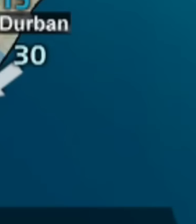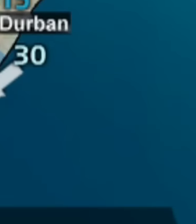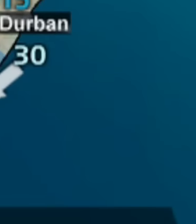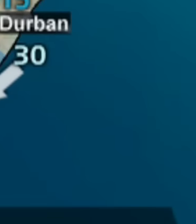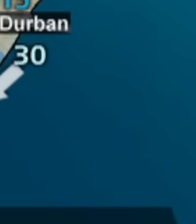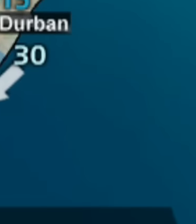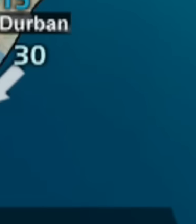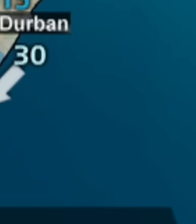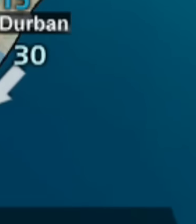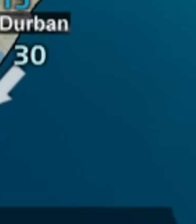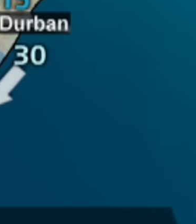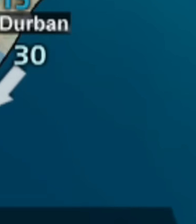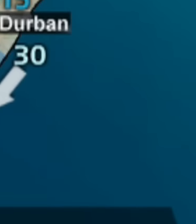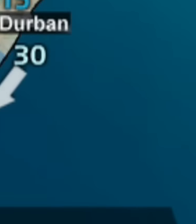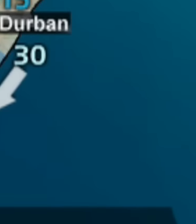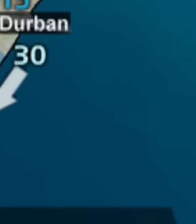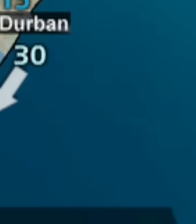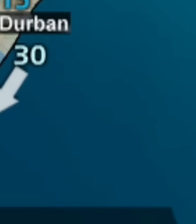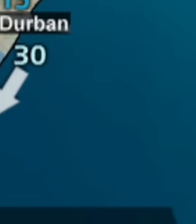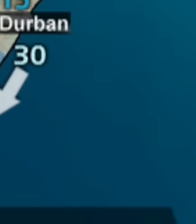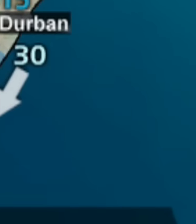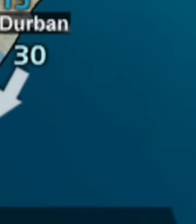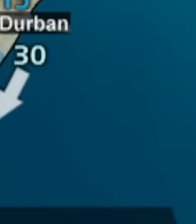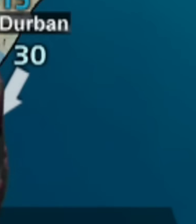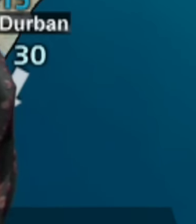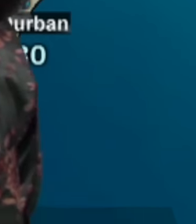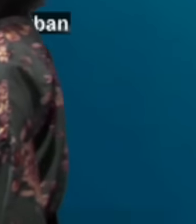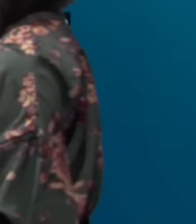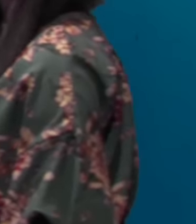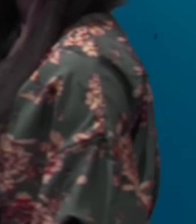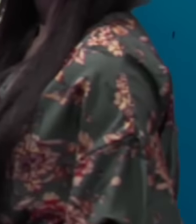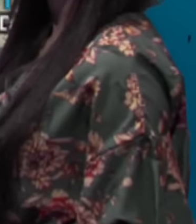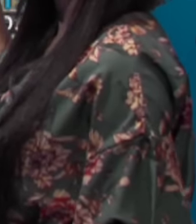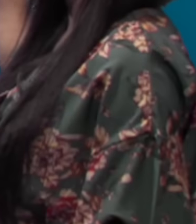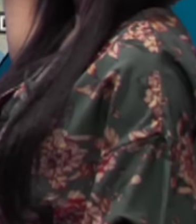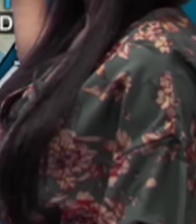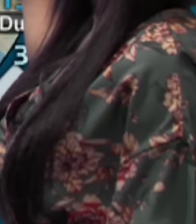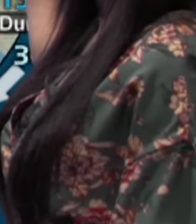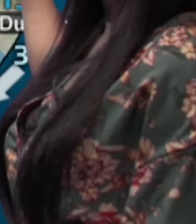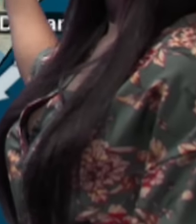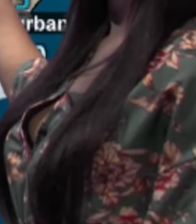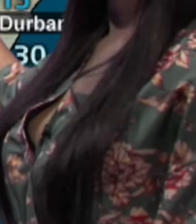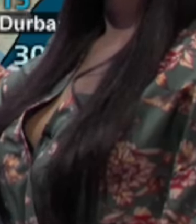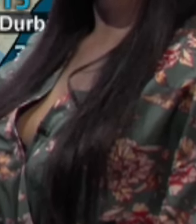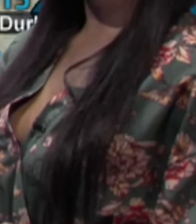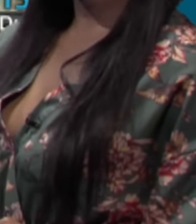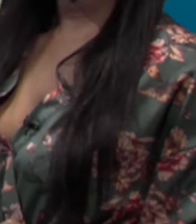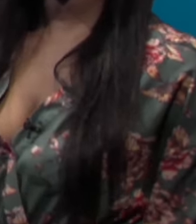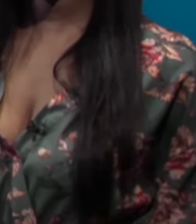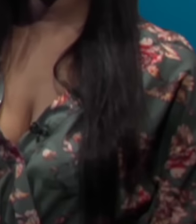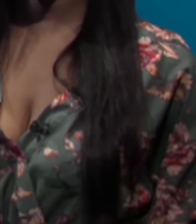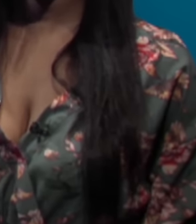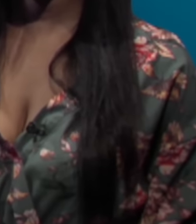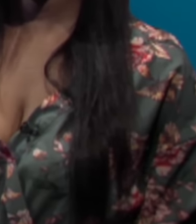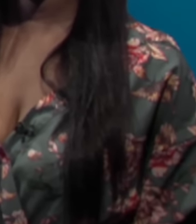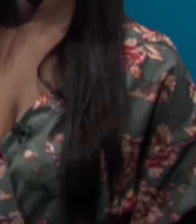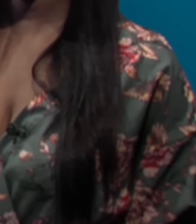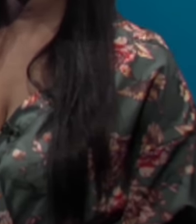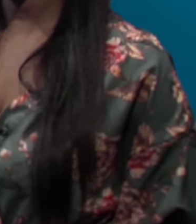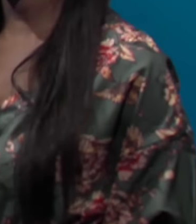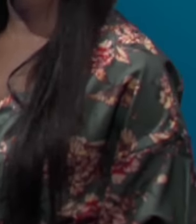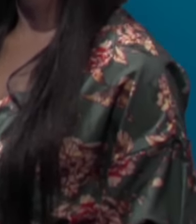Ga ke adimilwe ke le tumedise ba bogedi go gae a re lebelle maemo a bosa bosigong jo fa re lebella mo karolong ya Limpopo le Mpumalanga go tlana le pula diperesente